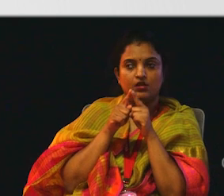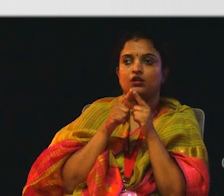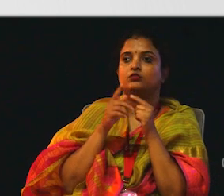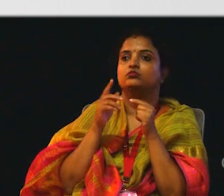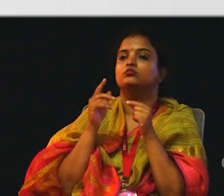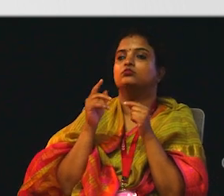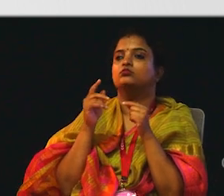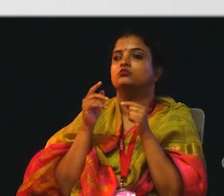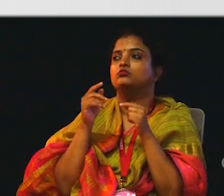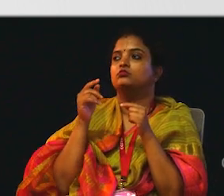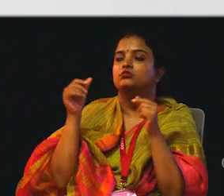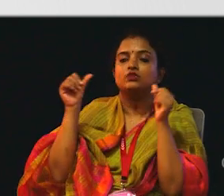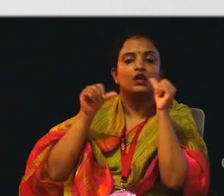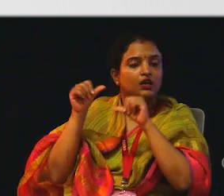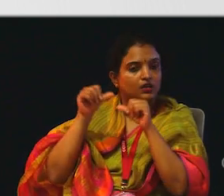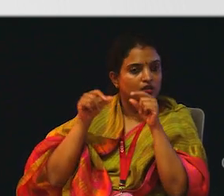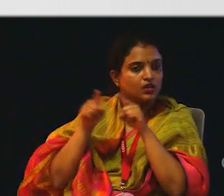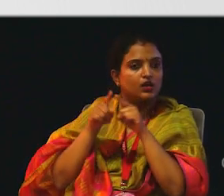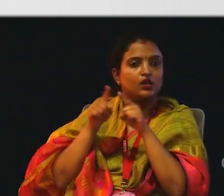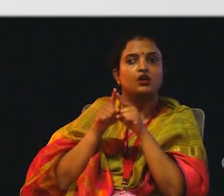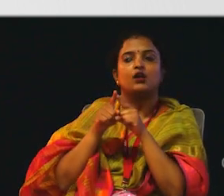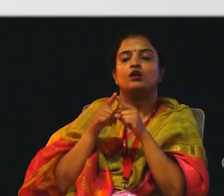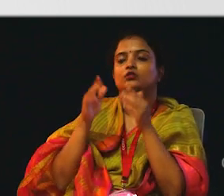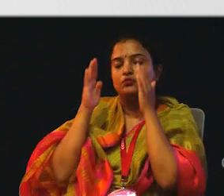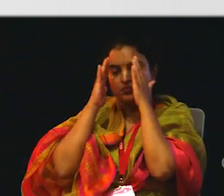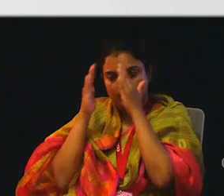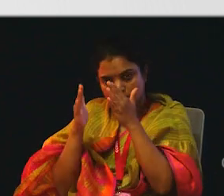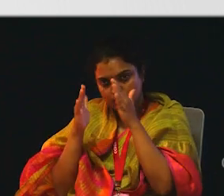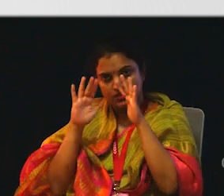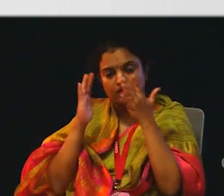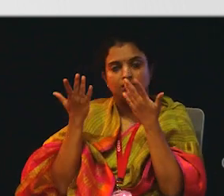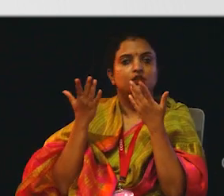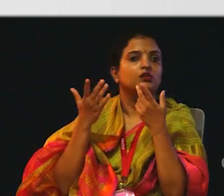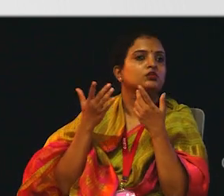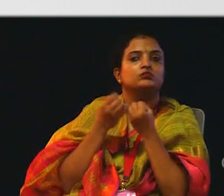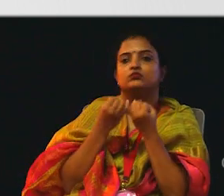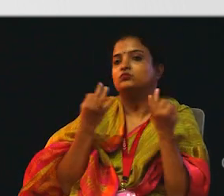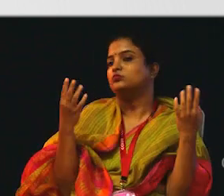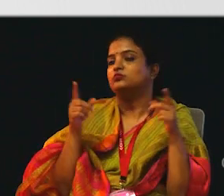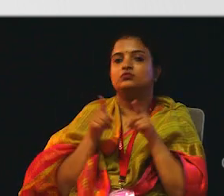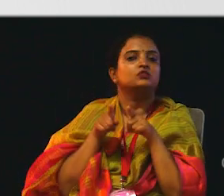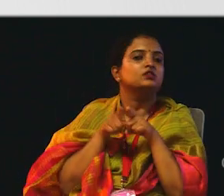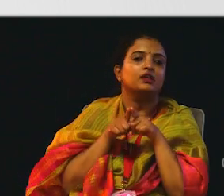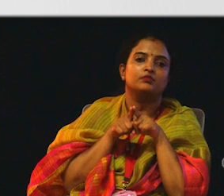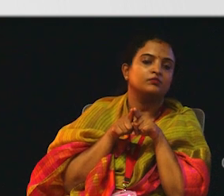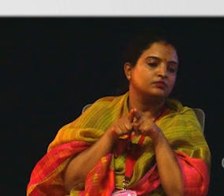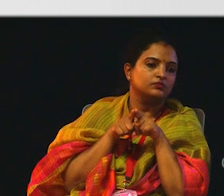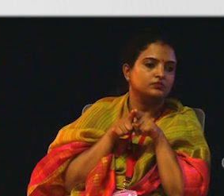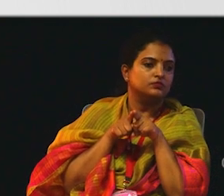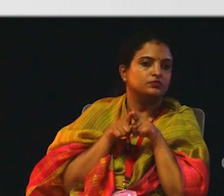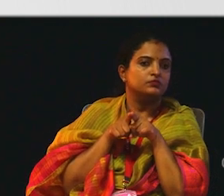analysis, comparison, analytical perception, synthesis, and so on.